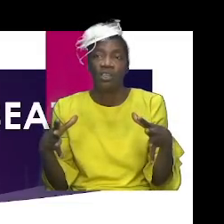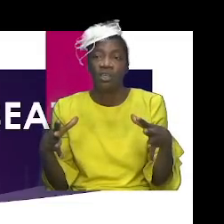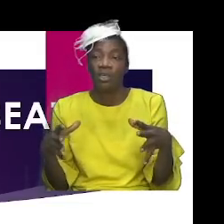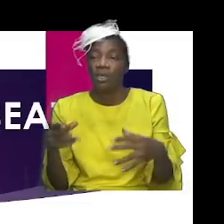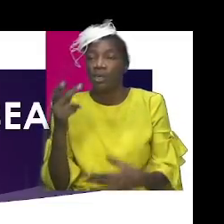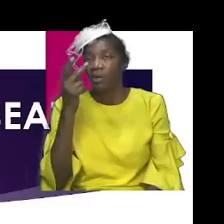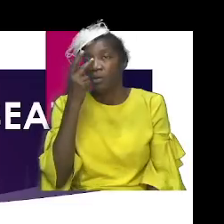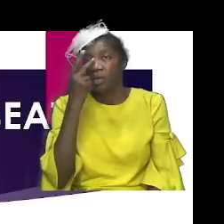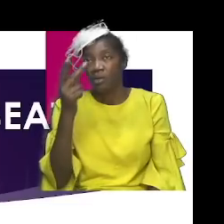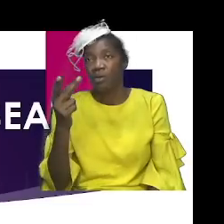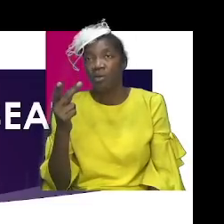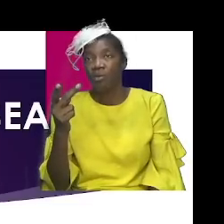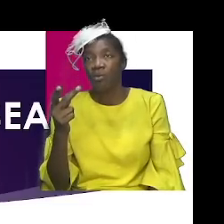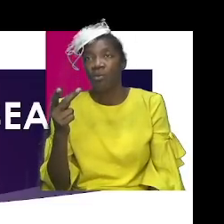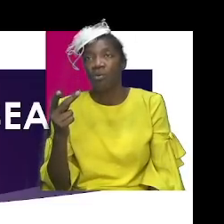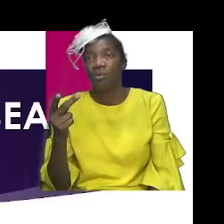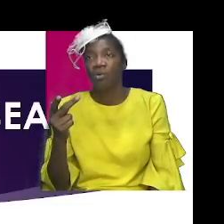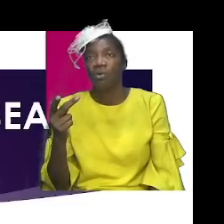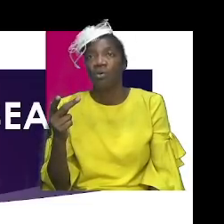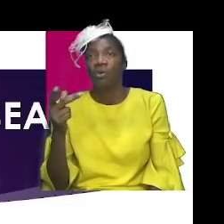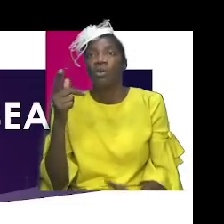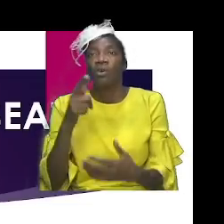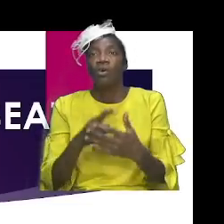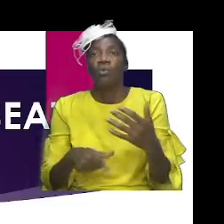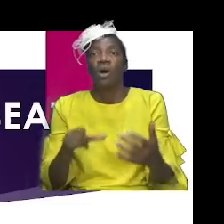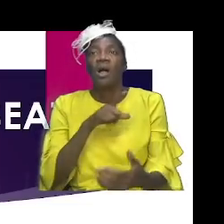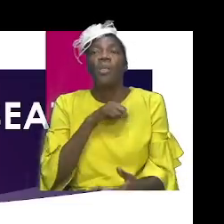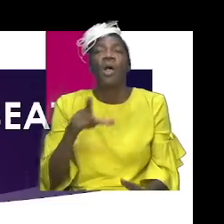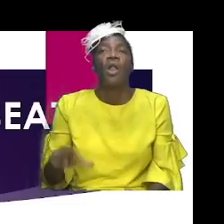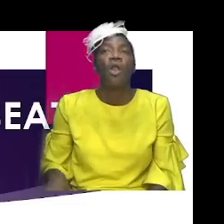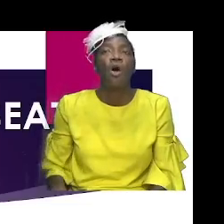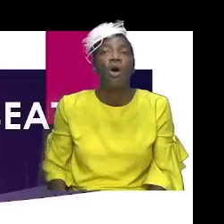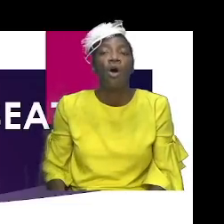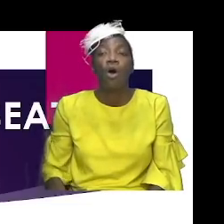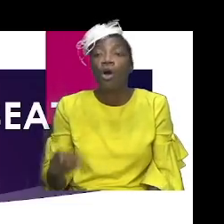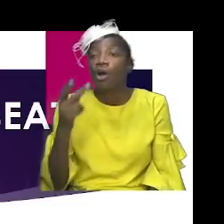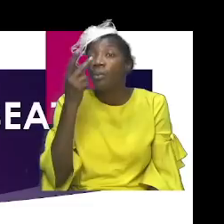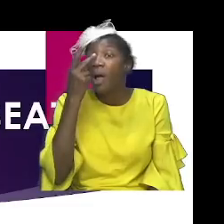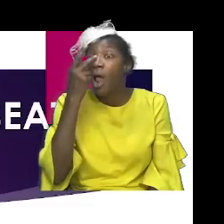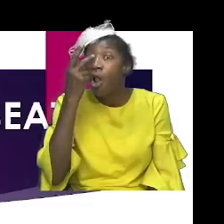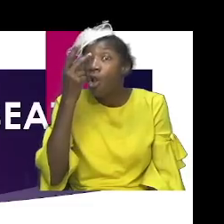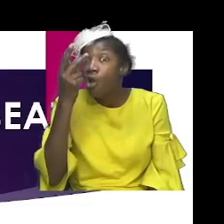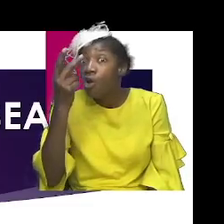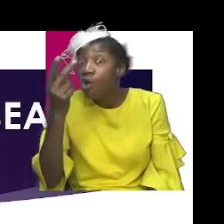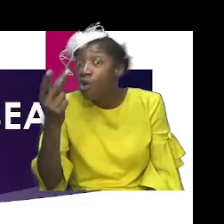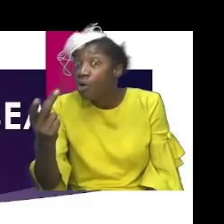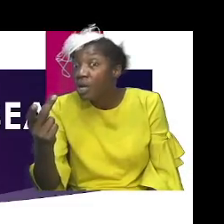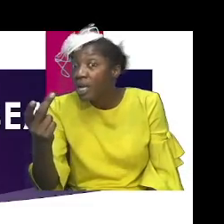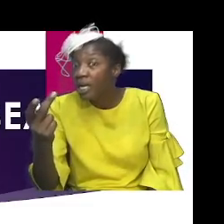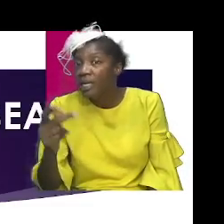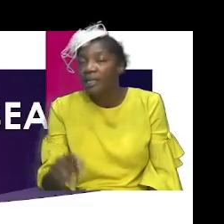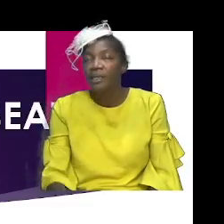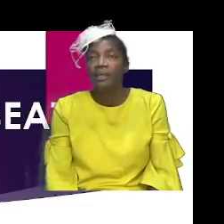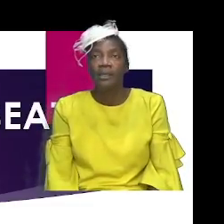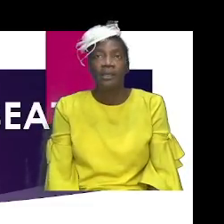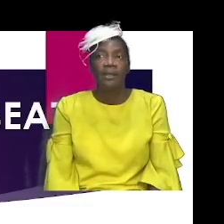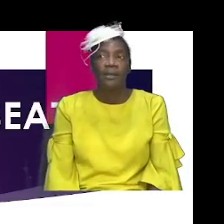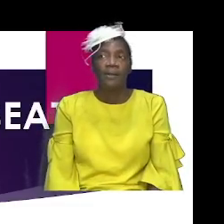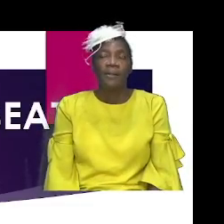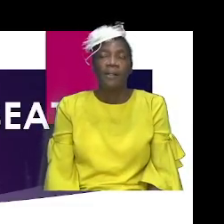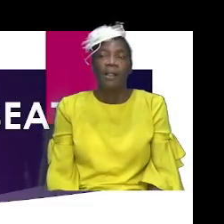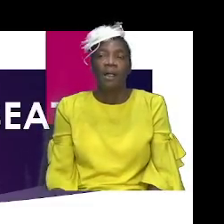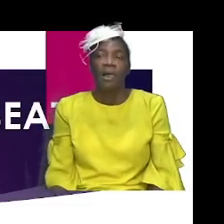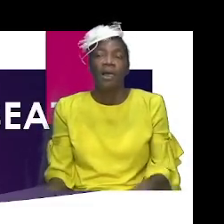exactly what the Lord will be looking for. Because the Bible outlines it. And it is important that